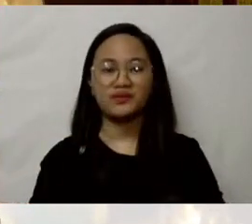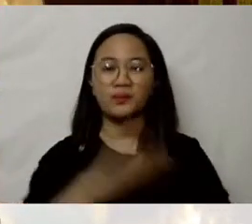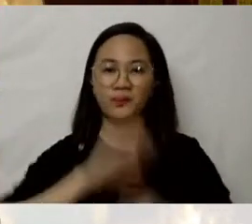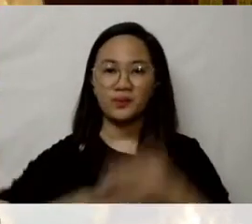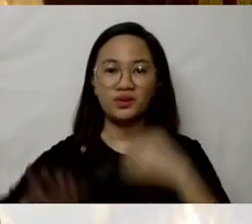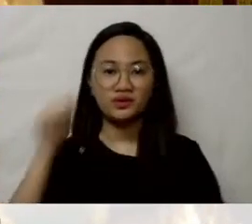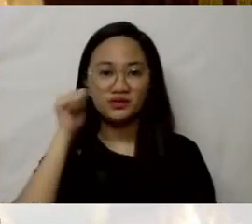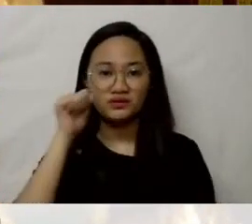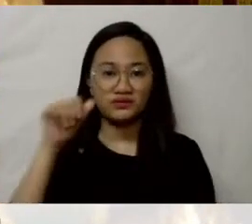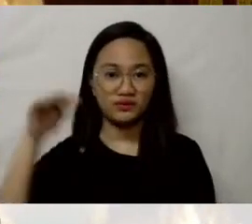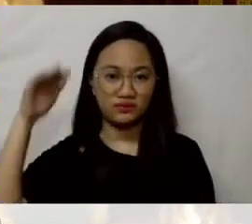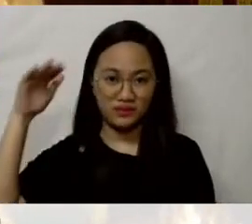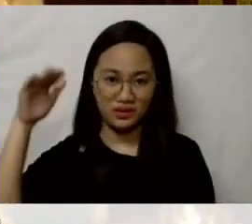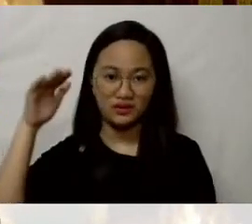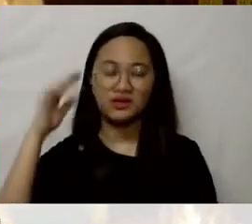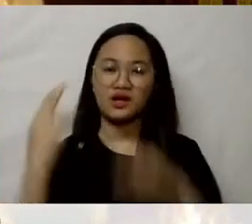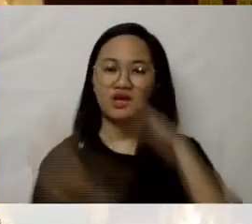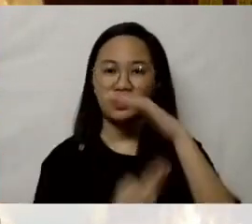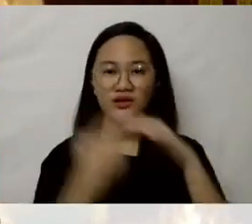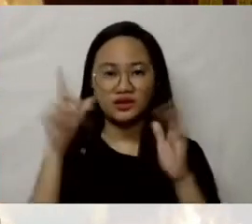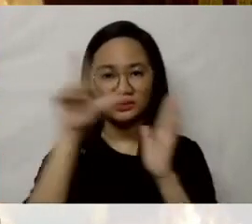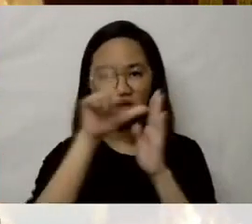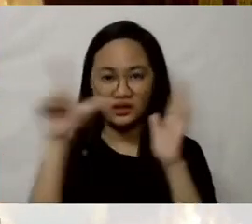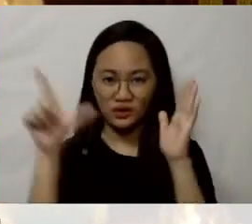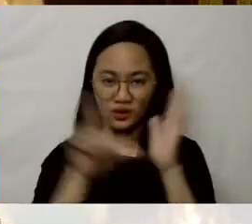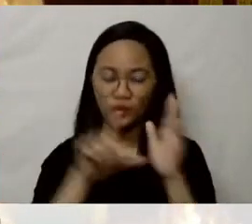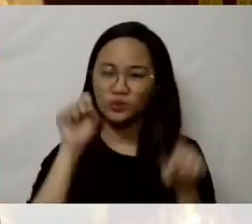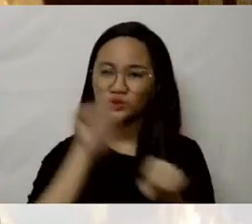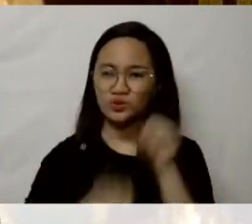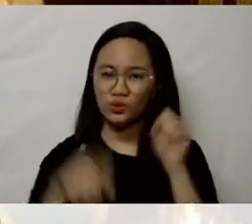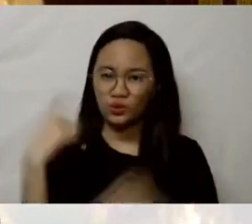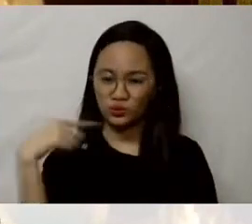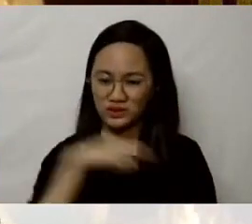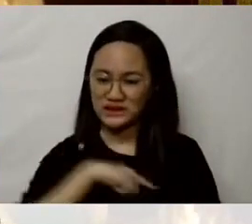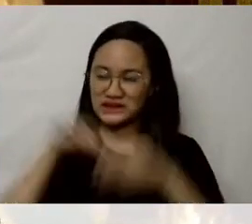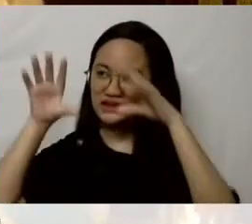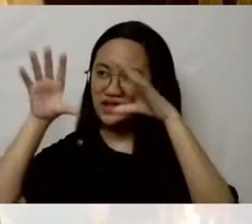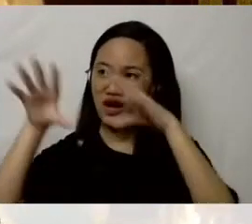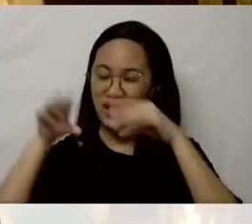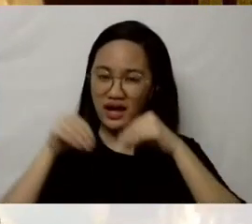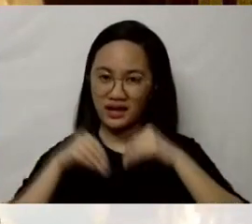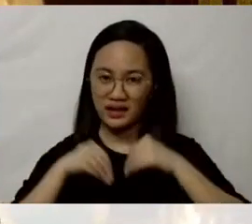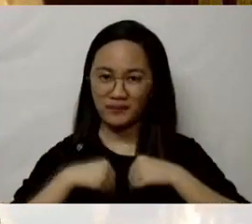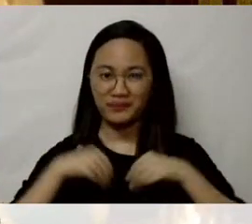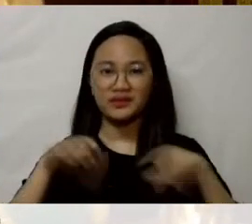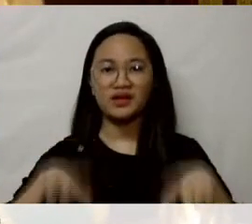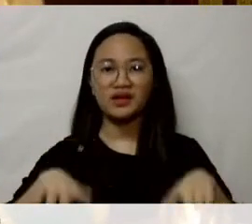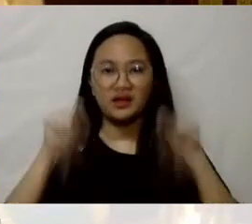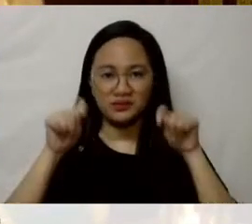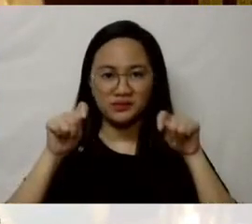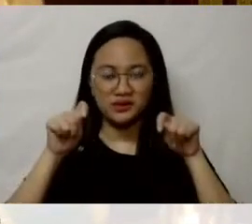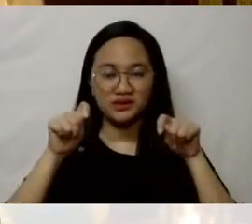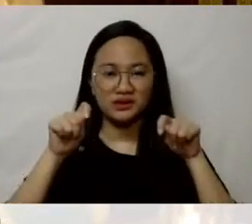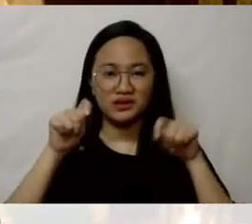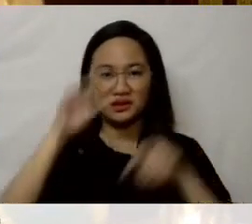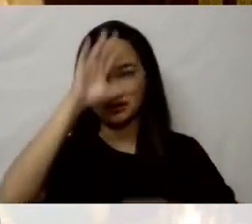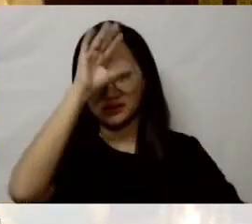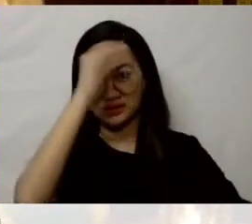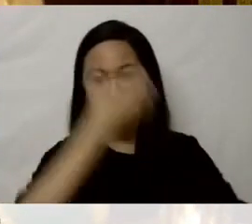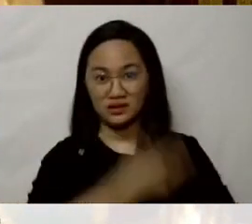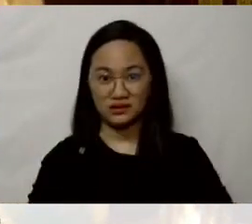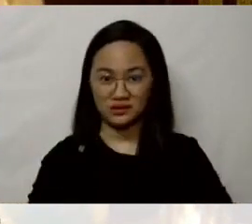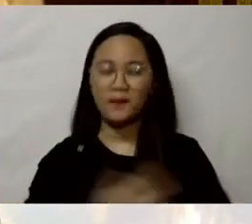those under the law, so that we might receive adoption as sons. As proof that you are